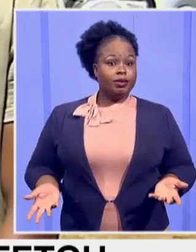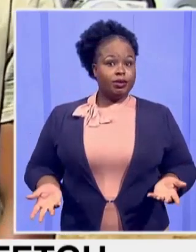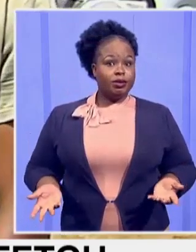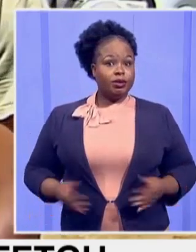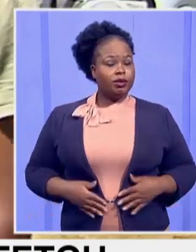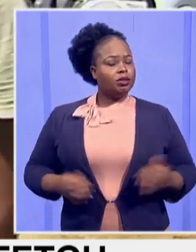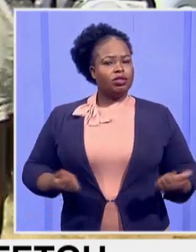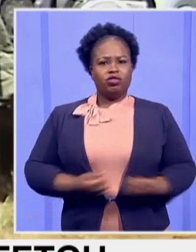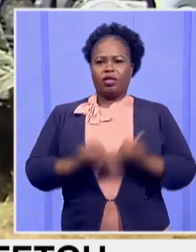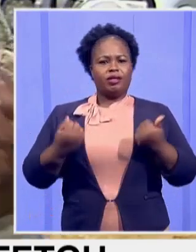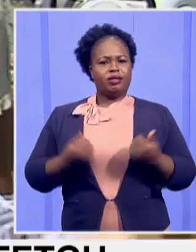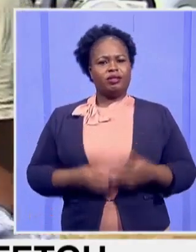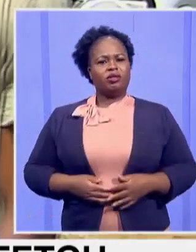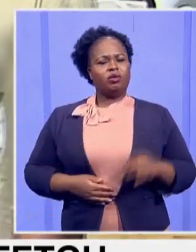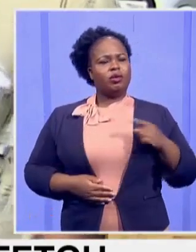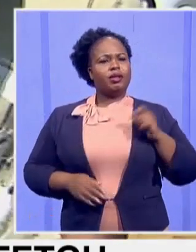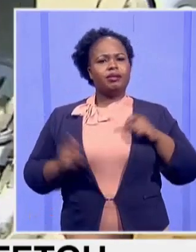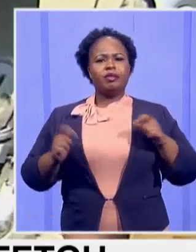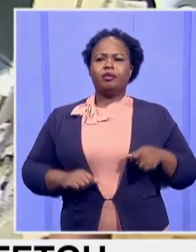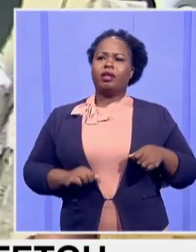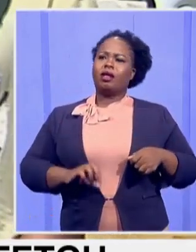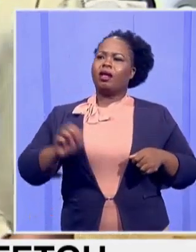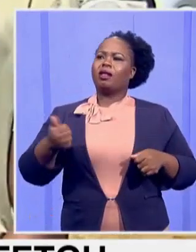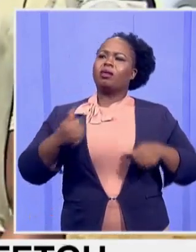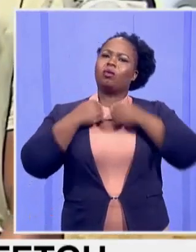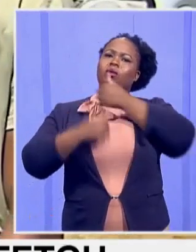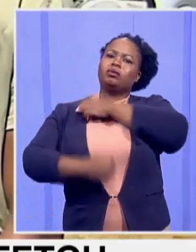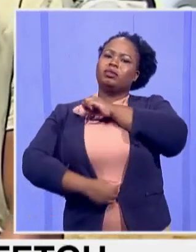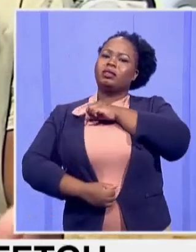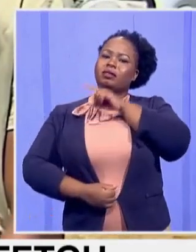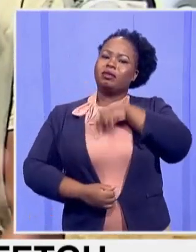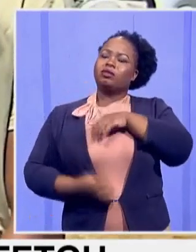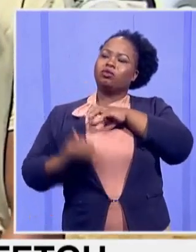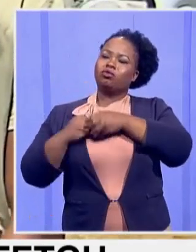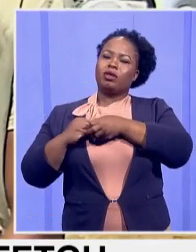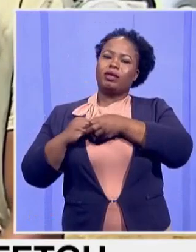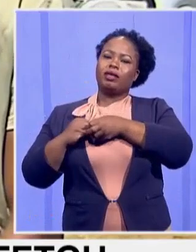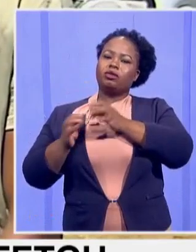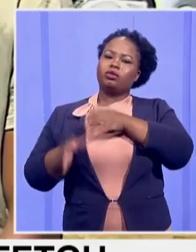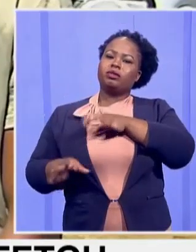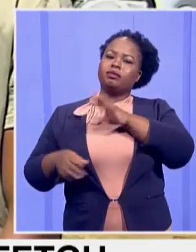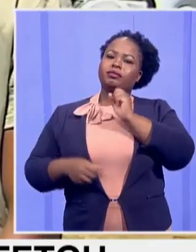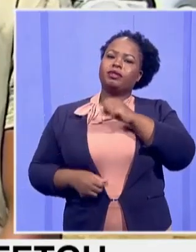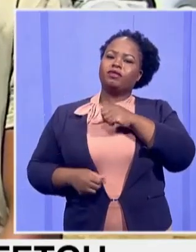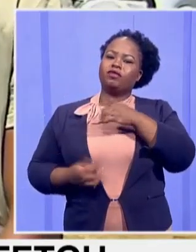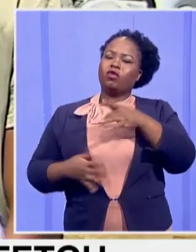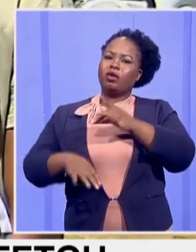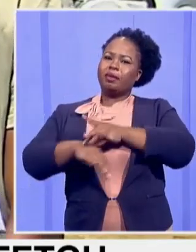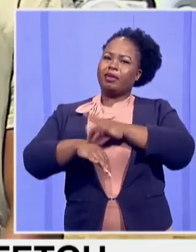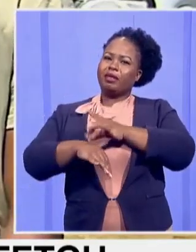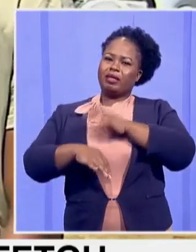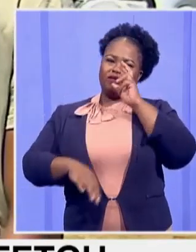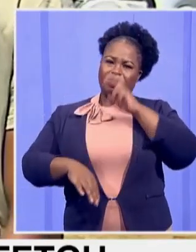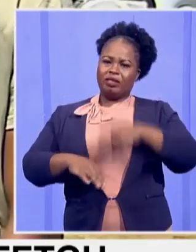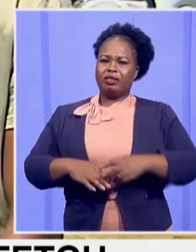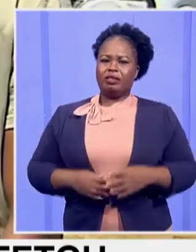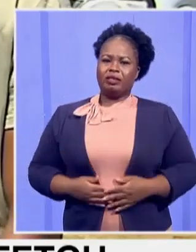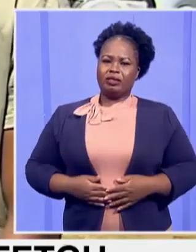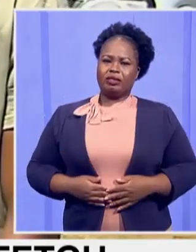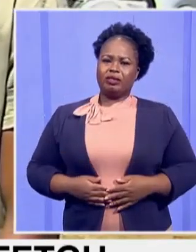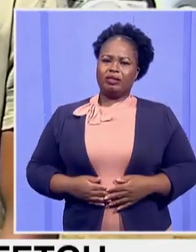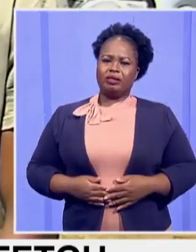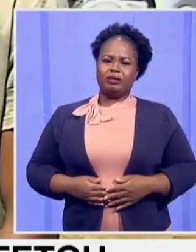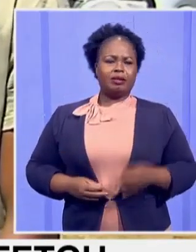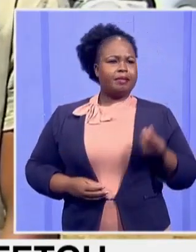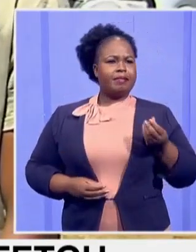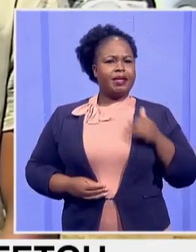a challenge. People have to go to other hospitals to receive medical attentions. People do not have